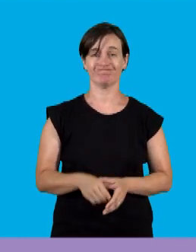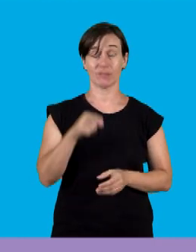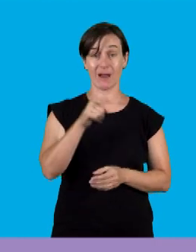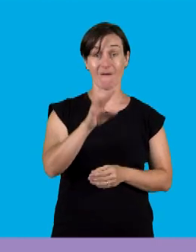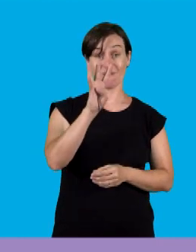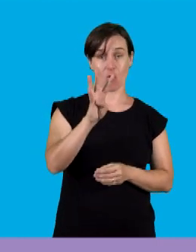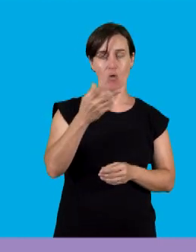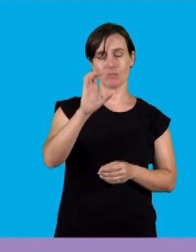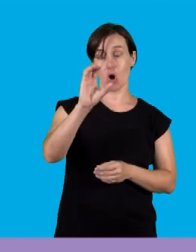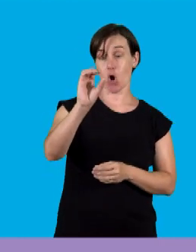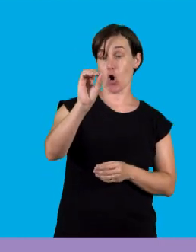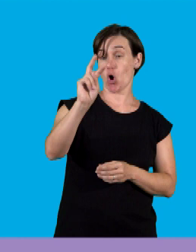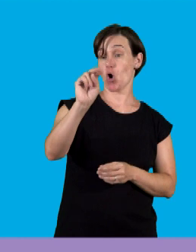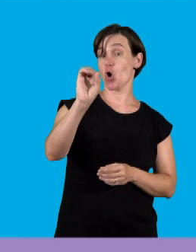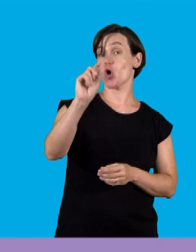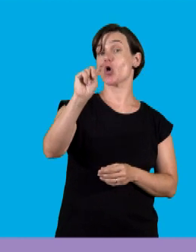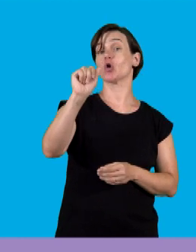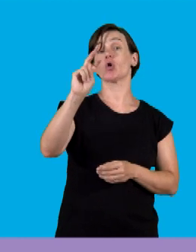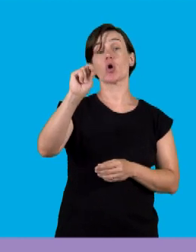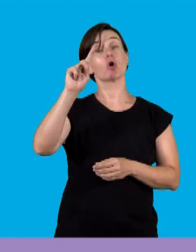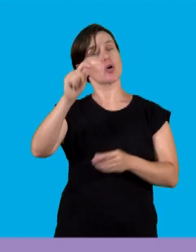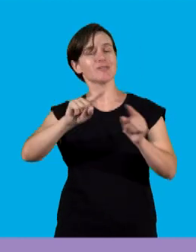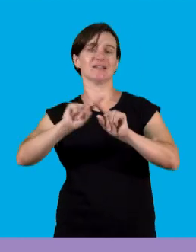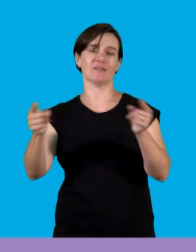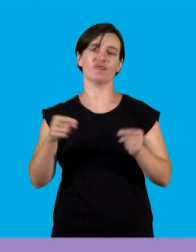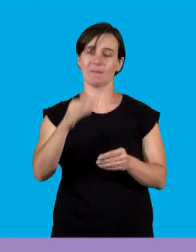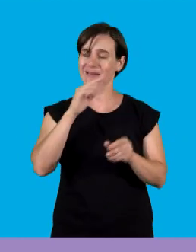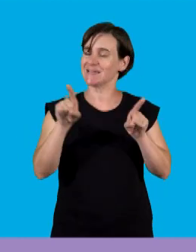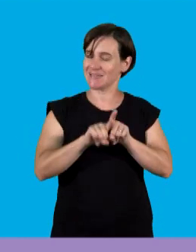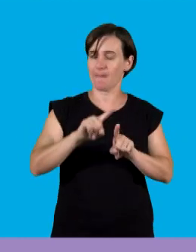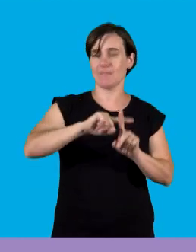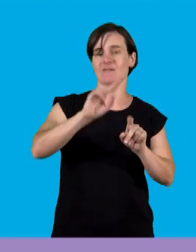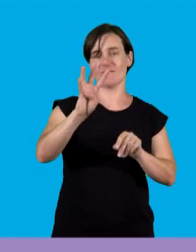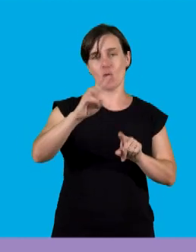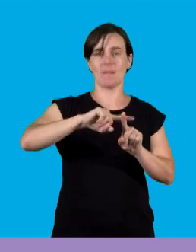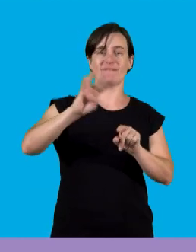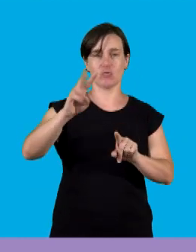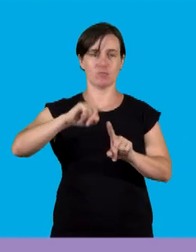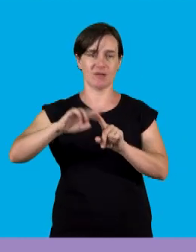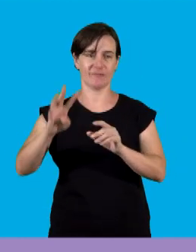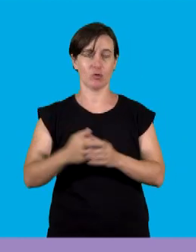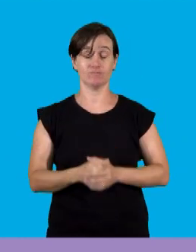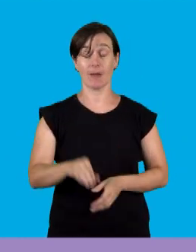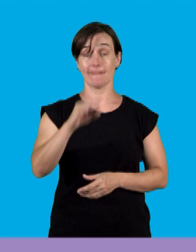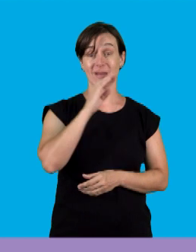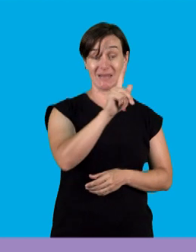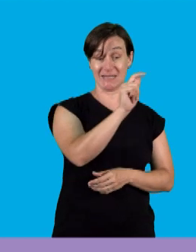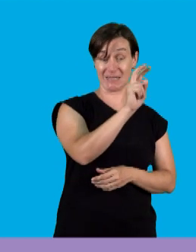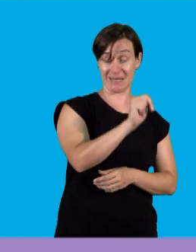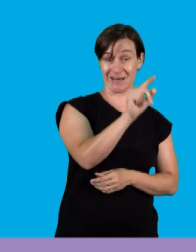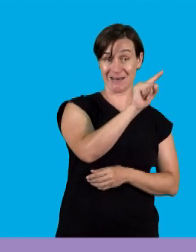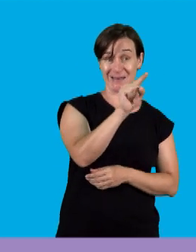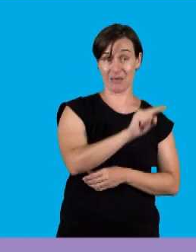constant difference. So we are going to start with our constant difference here, which is a 4. We are going to multiply that by